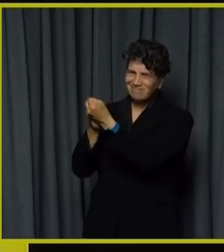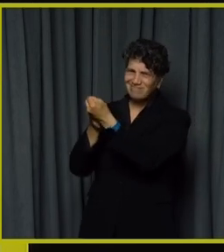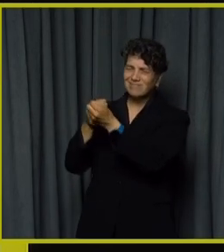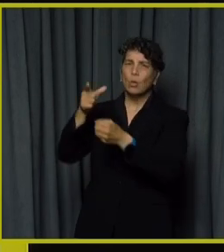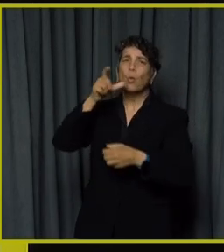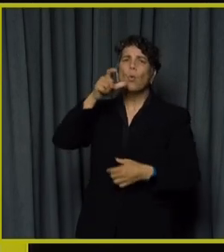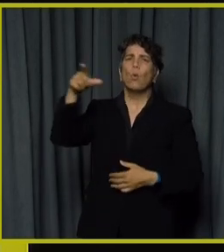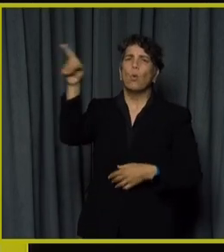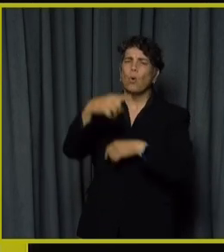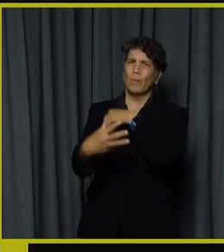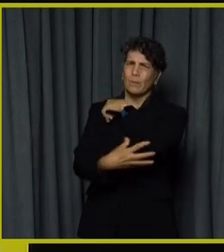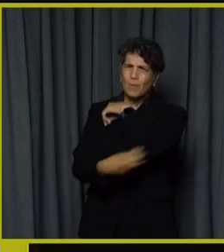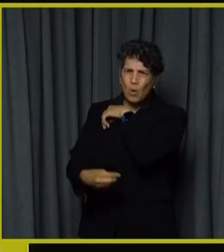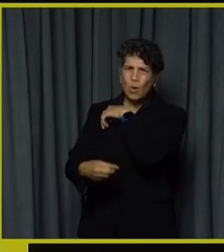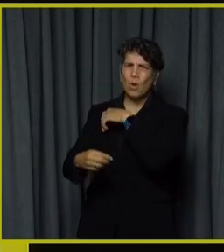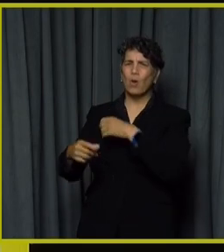battered.